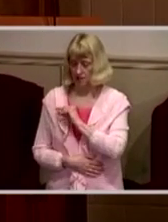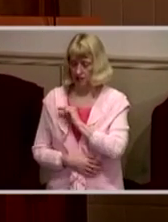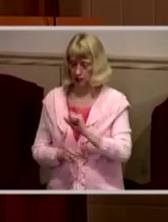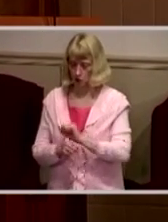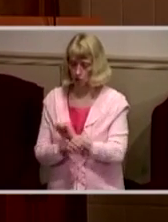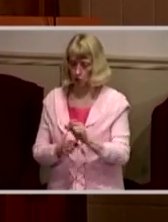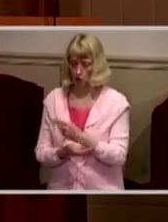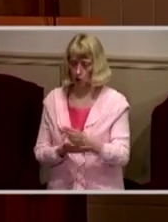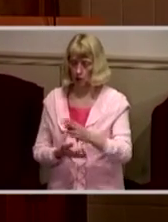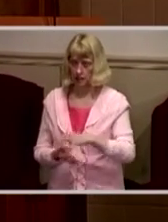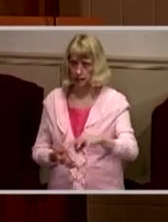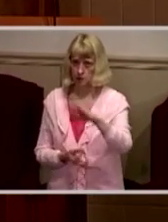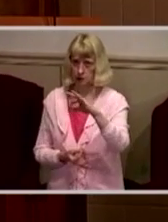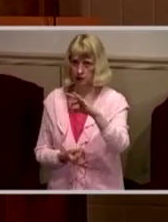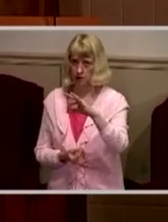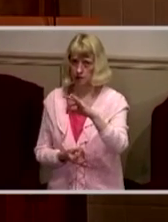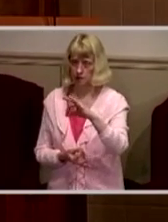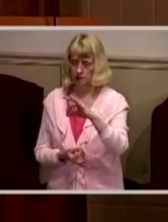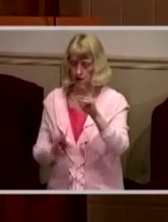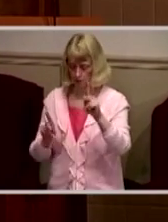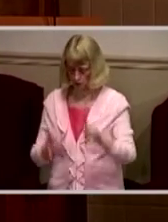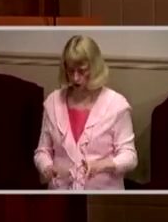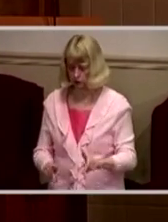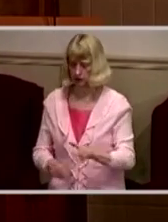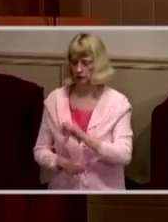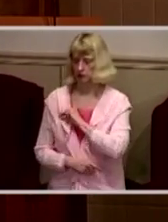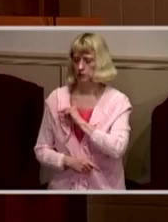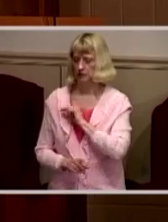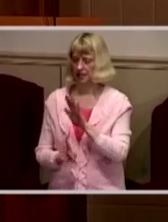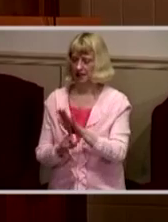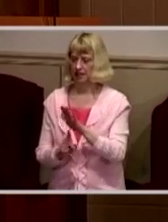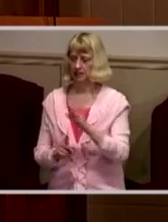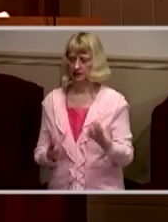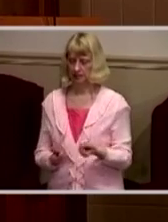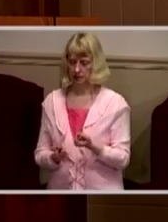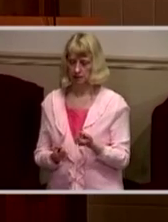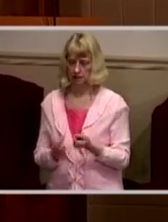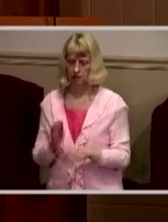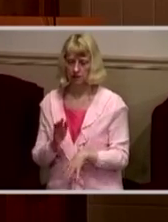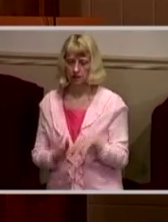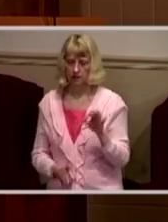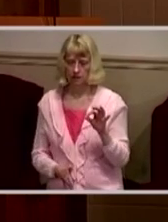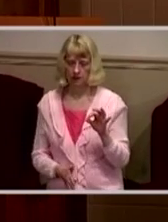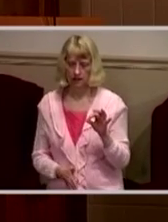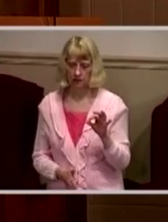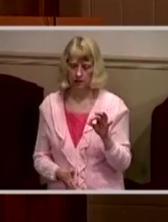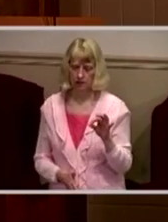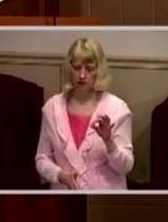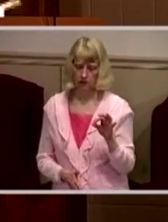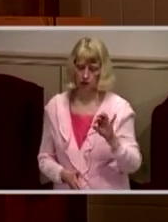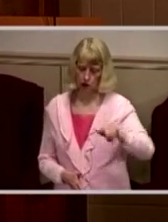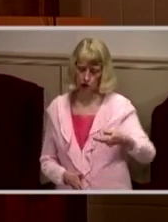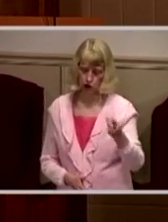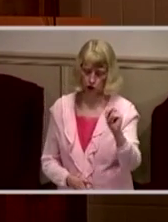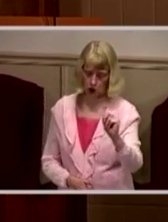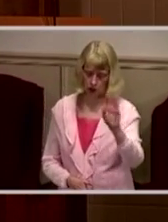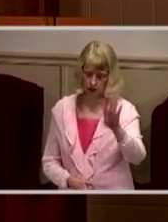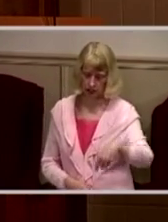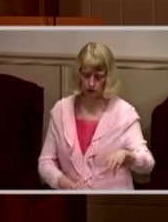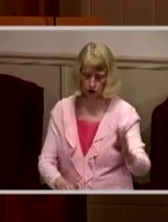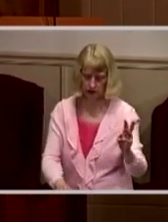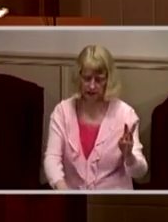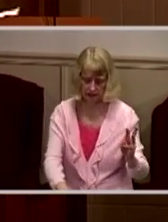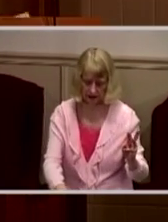work of the Holy Spirit convicting mankind of sin. Turn with me, if you would please, back to the Gospel of John chapter